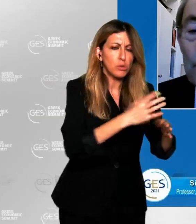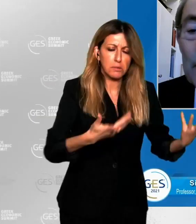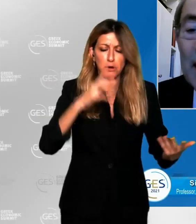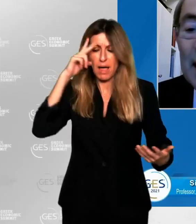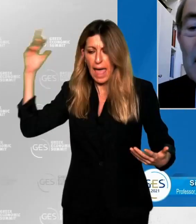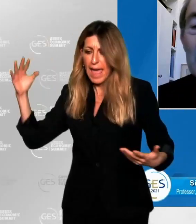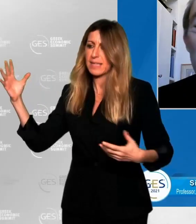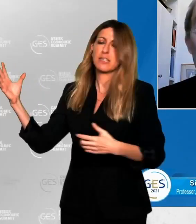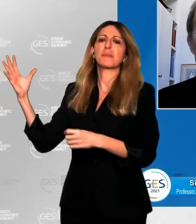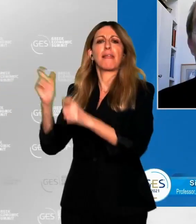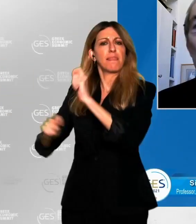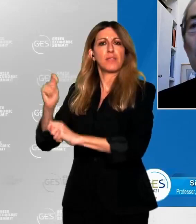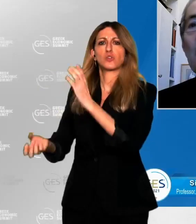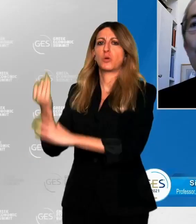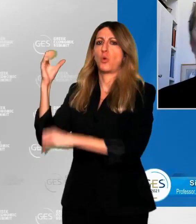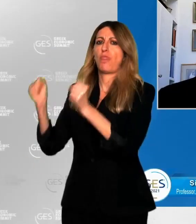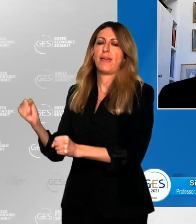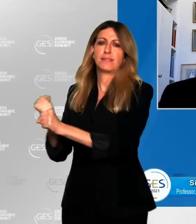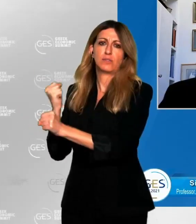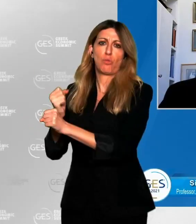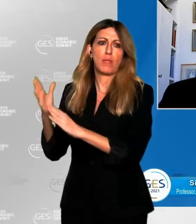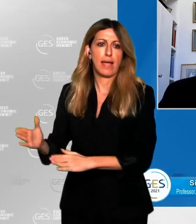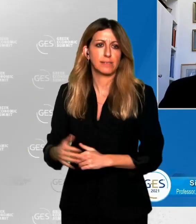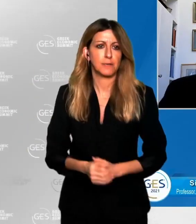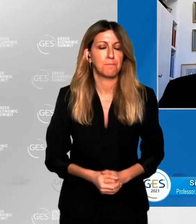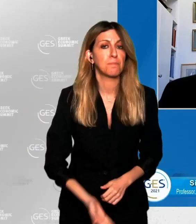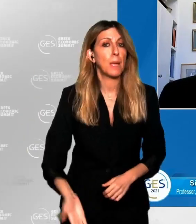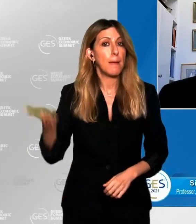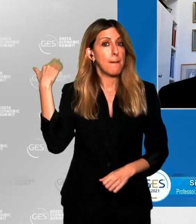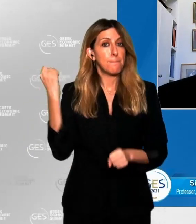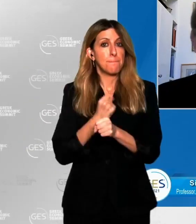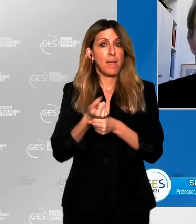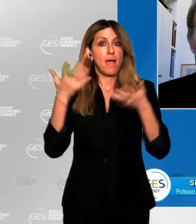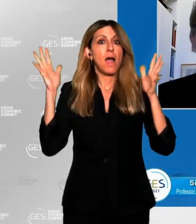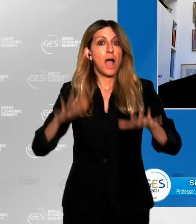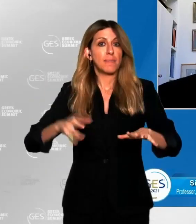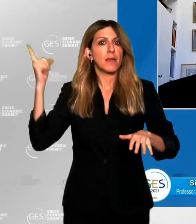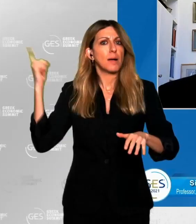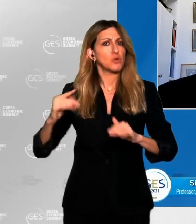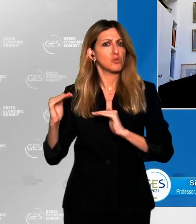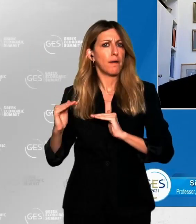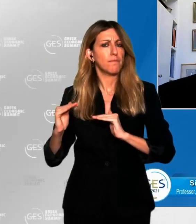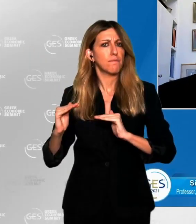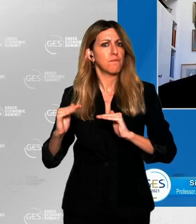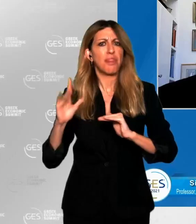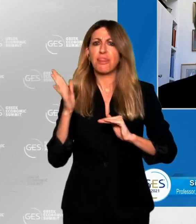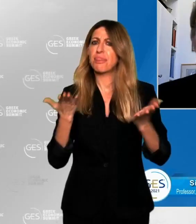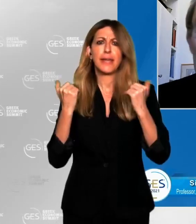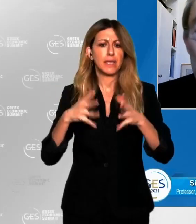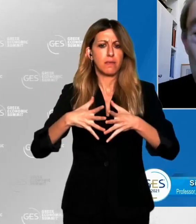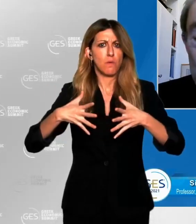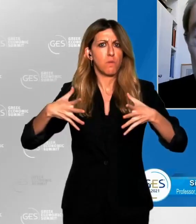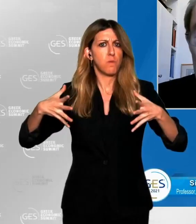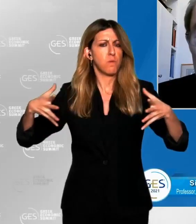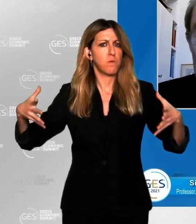virtually flat for decades. And that's because each time there was some new technology that was destroying jobs, some new